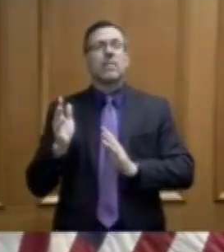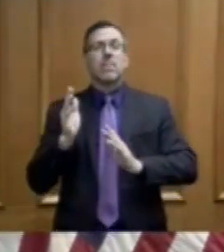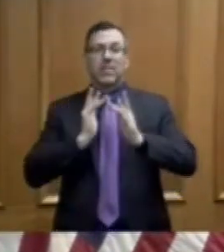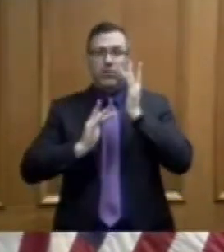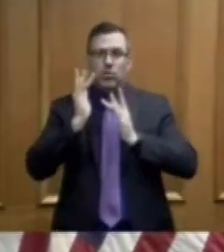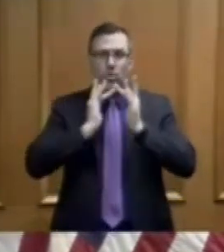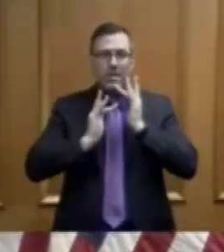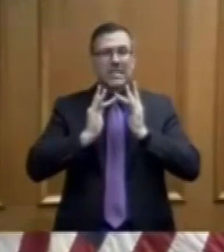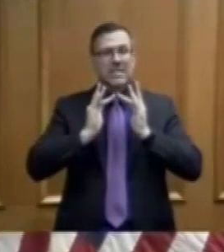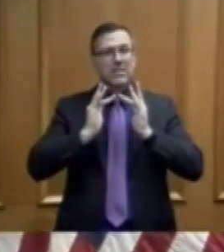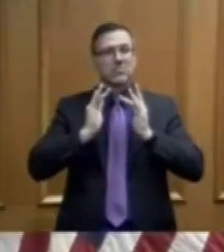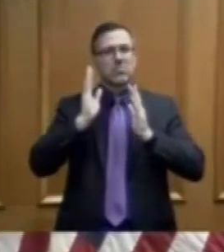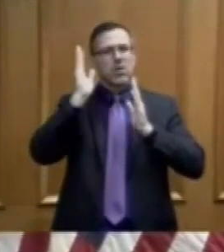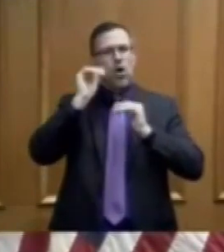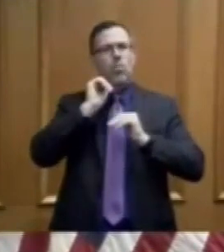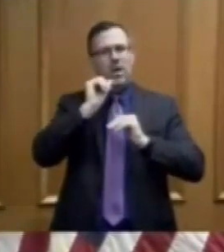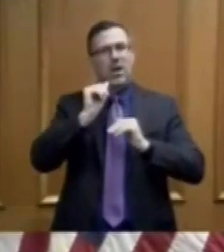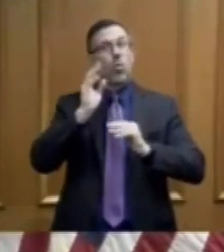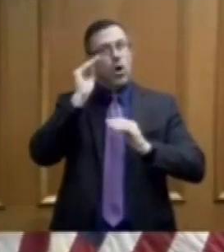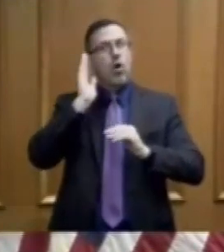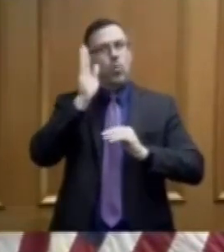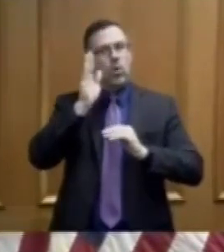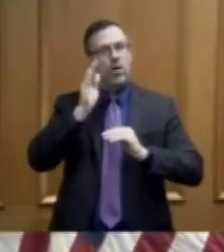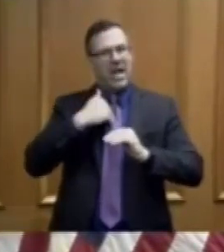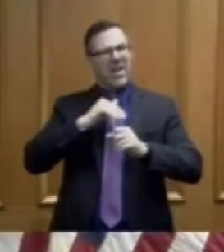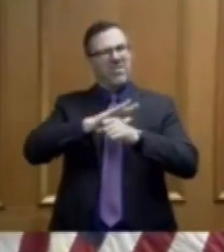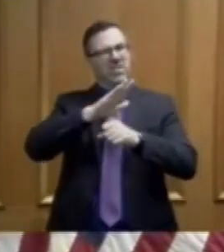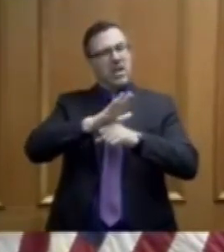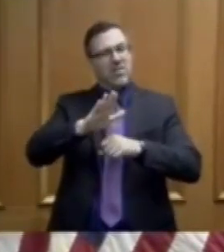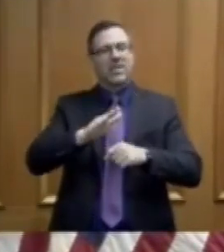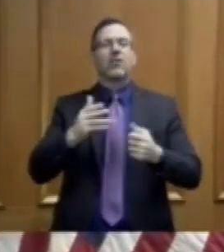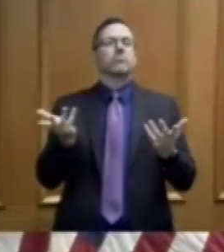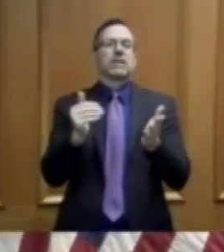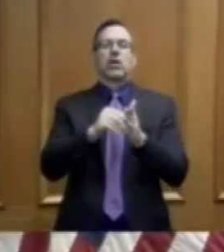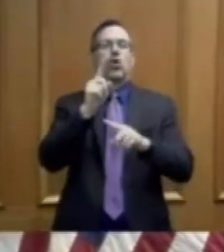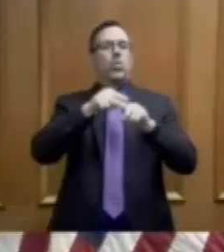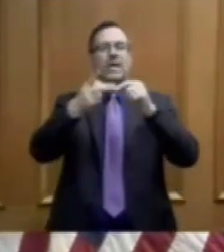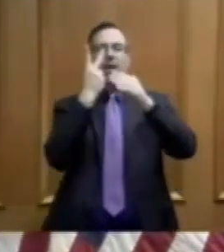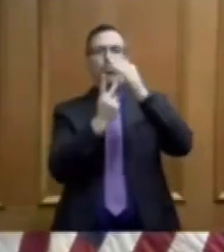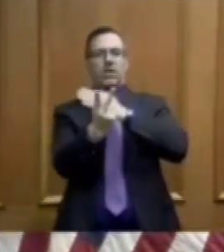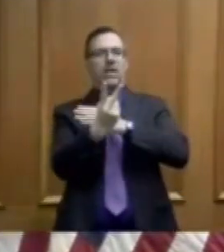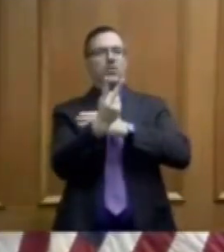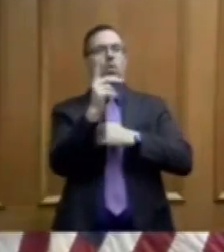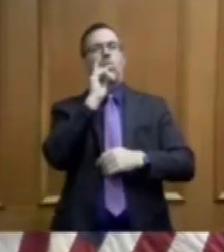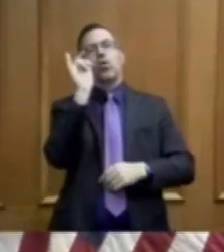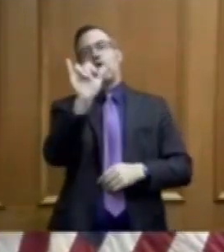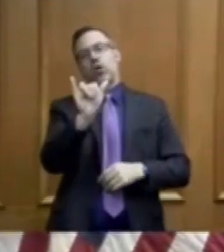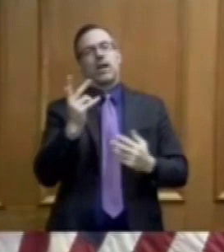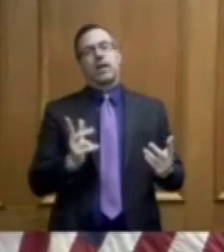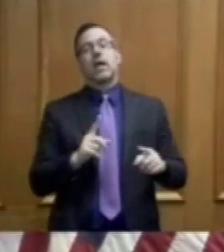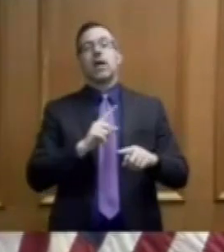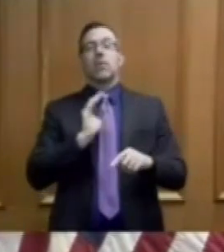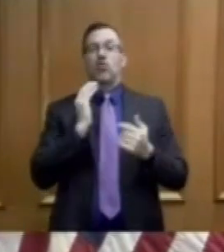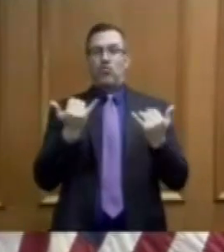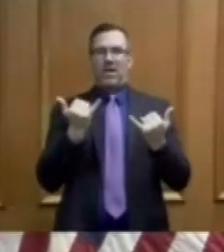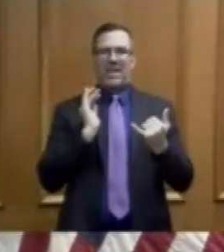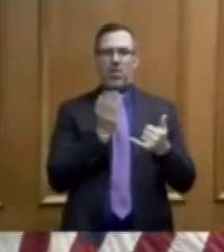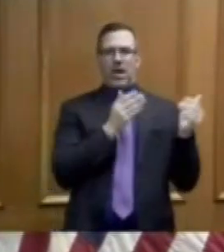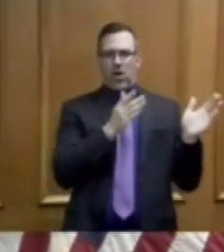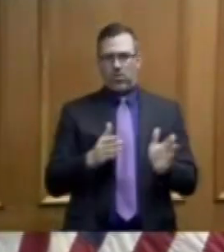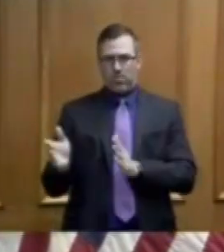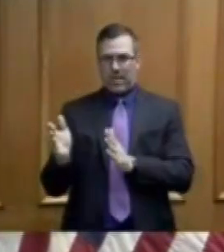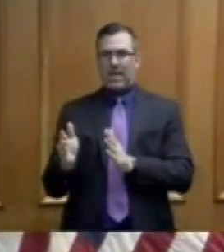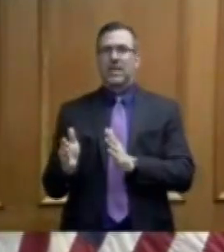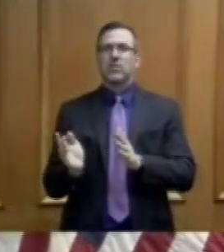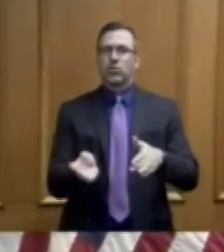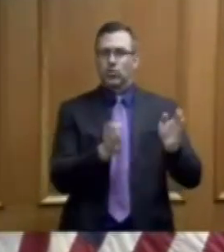met. Of course, we have no idea exactly what that shortage is going to be, but our plan right now is to prepare for and